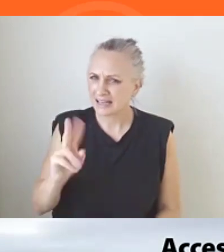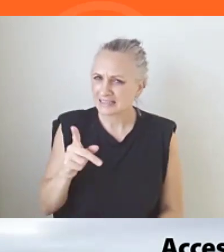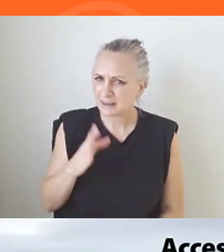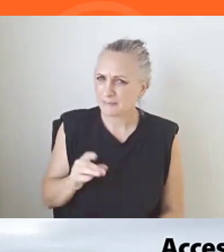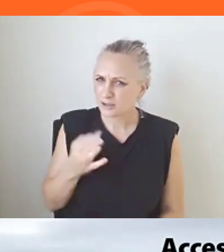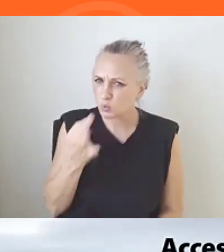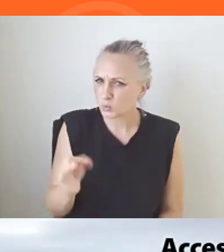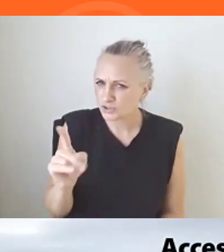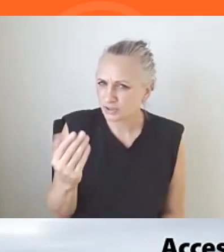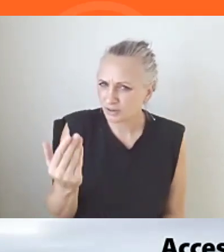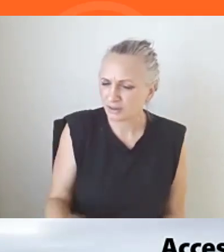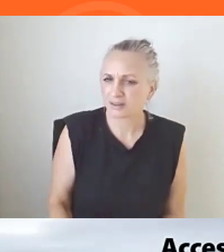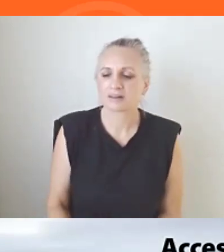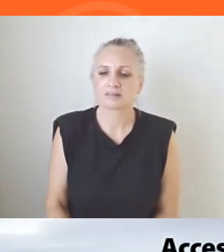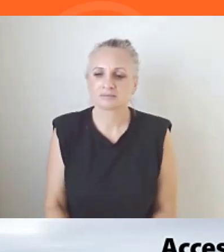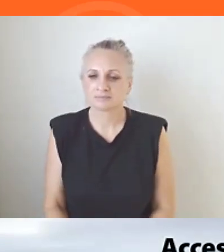question?